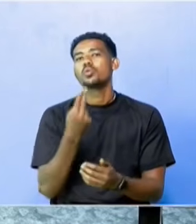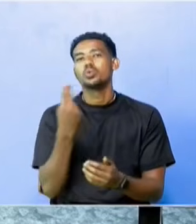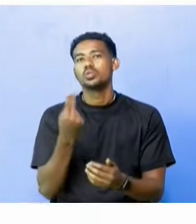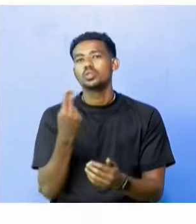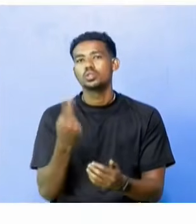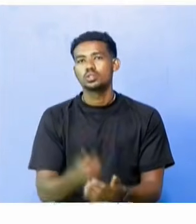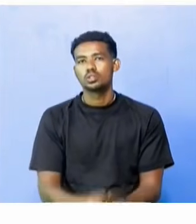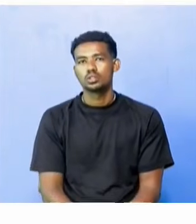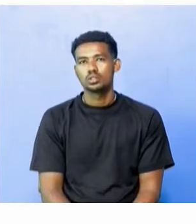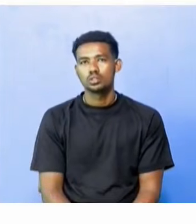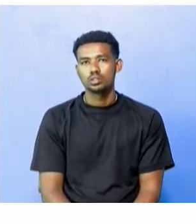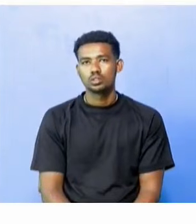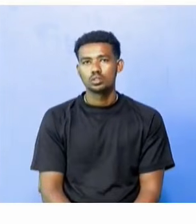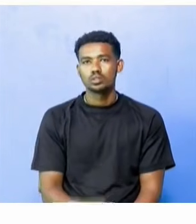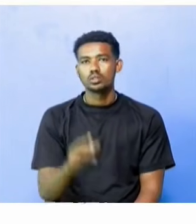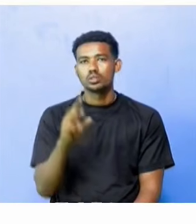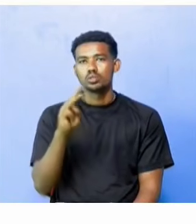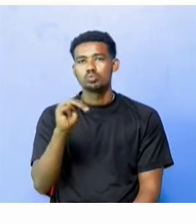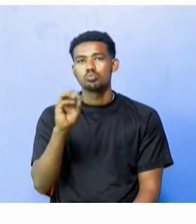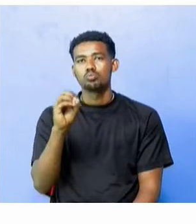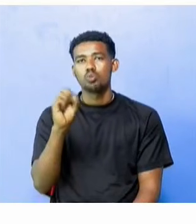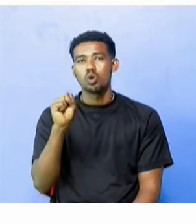let's do it. Most